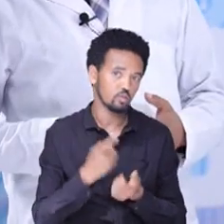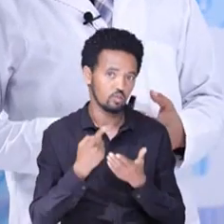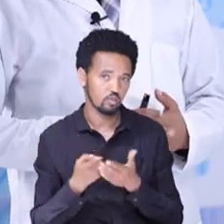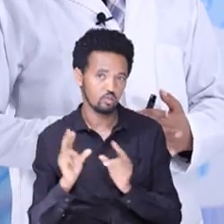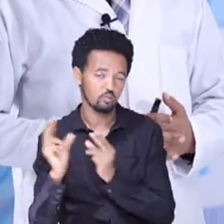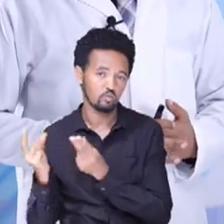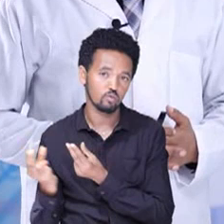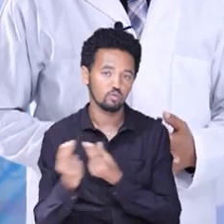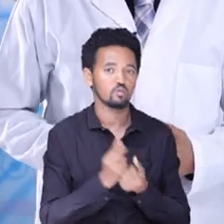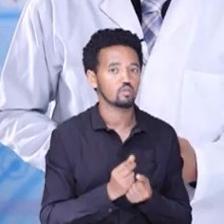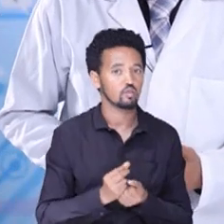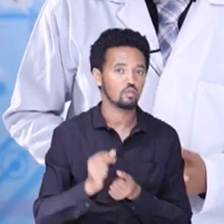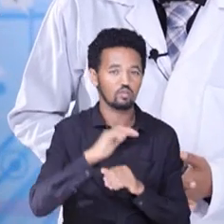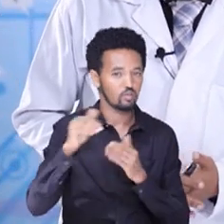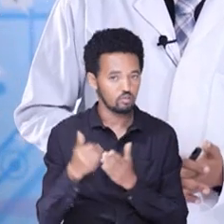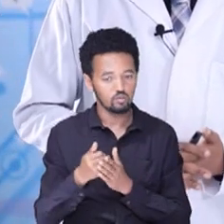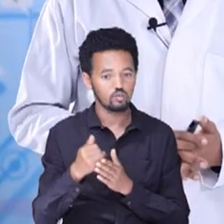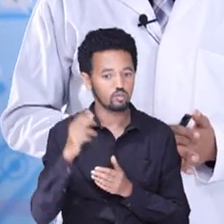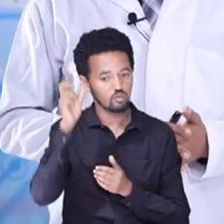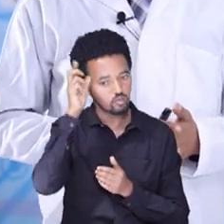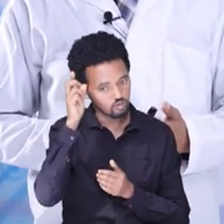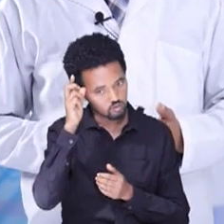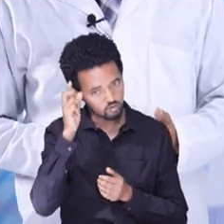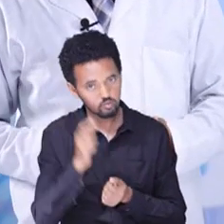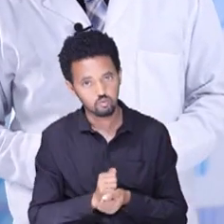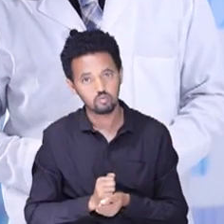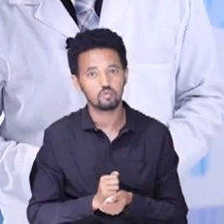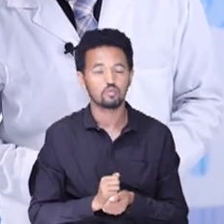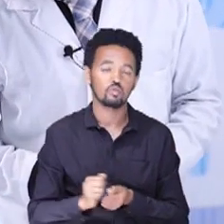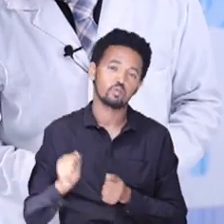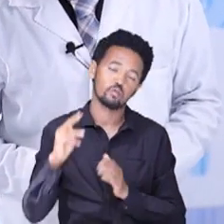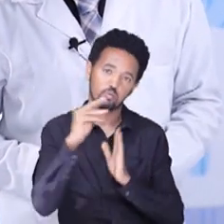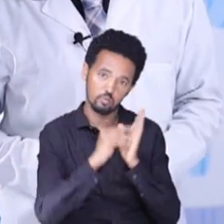disposed Emperor Haile Selassie on September 12,